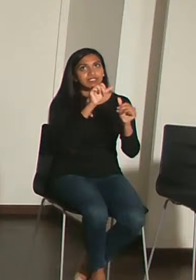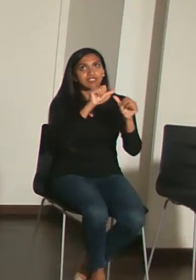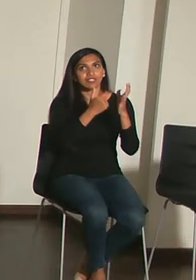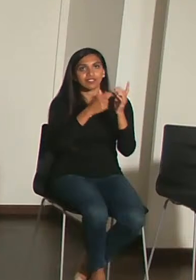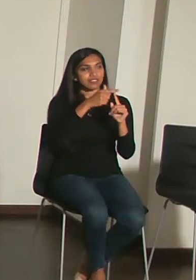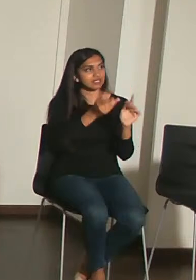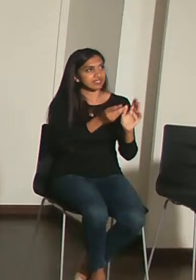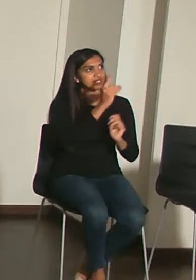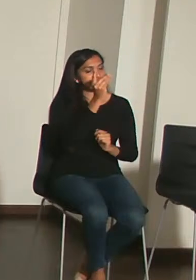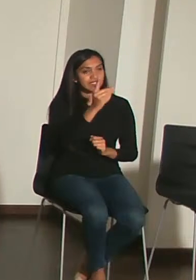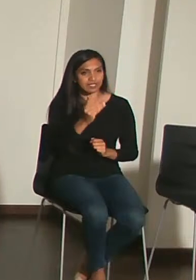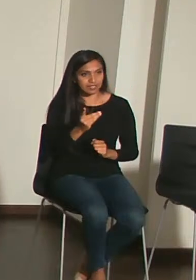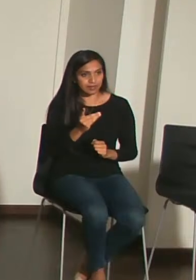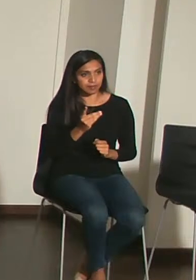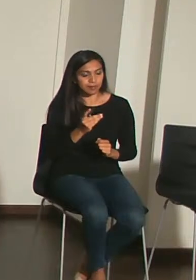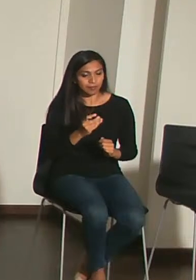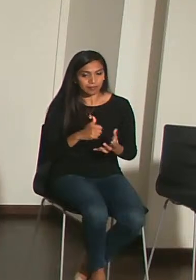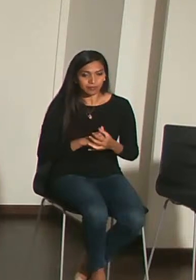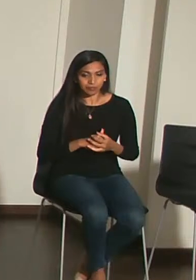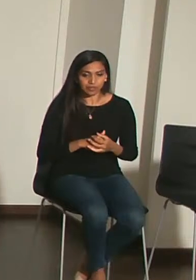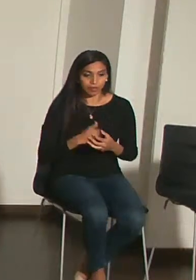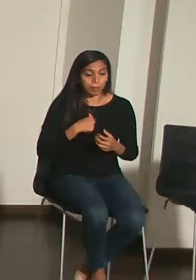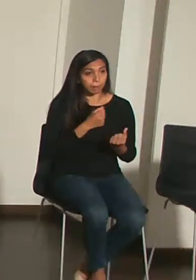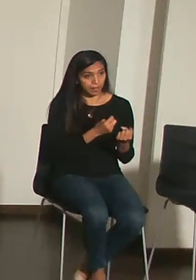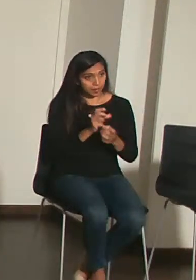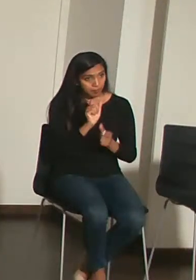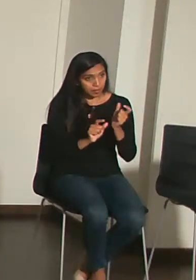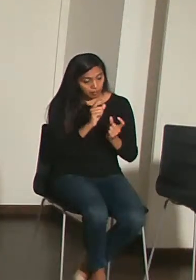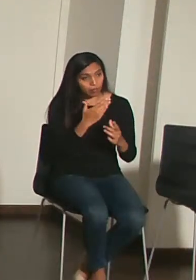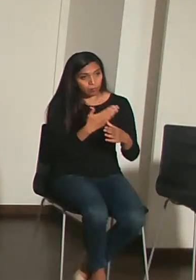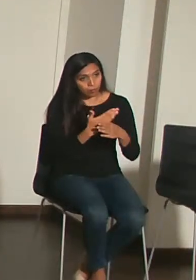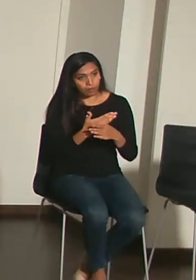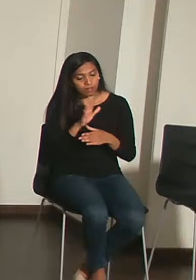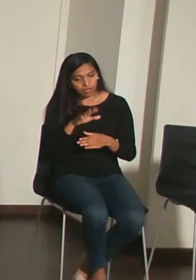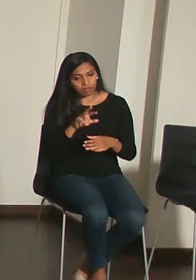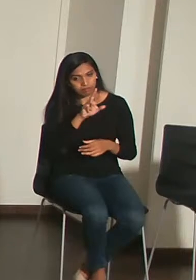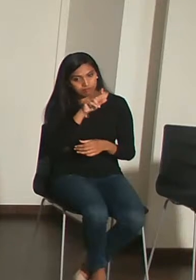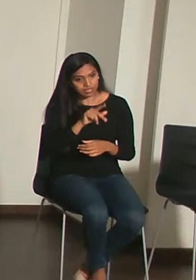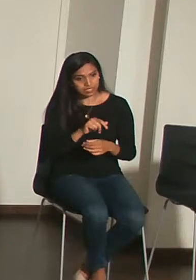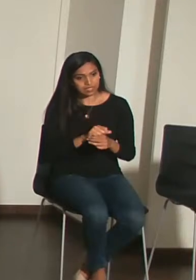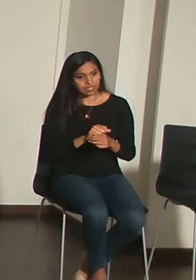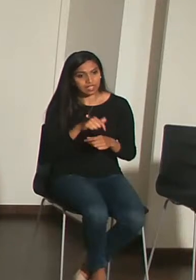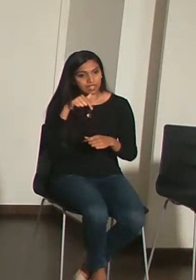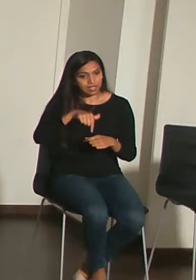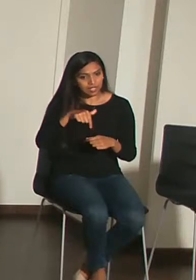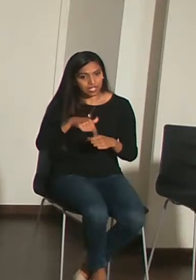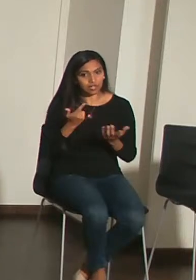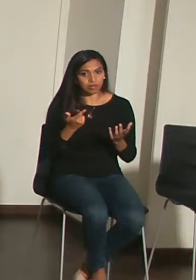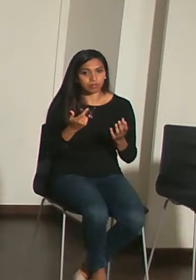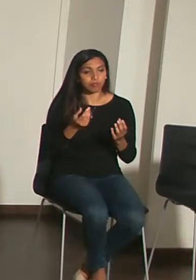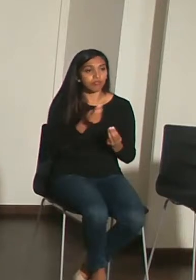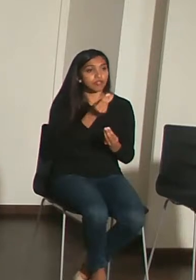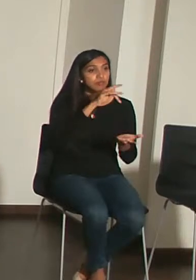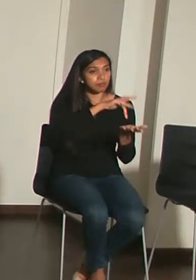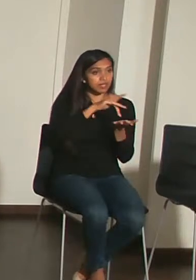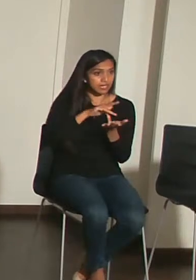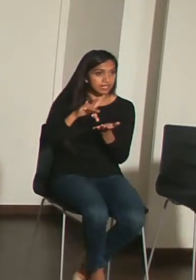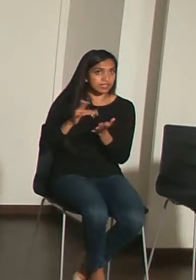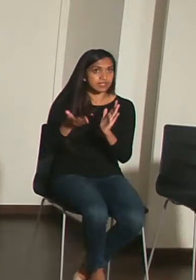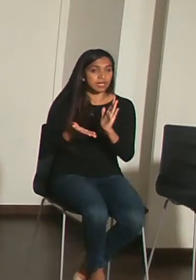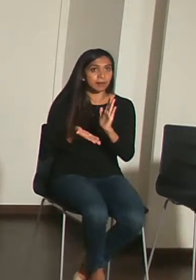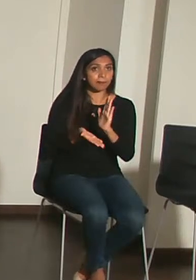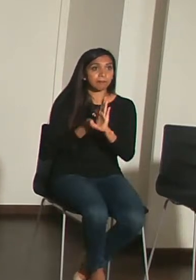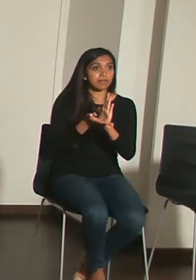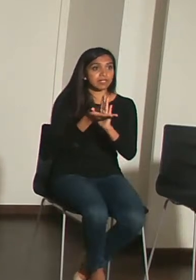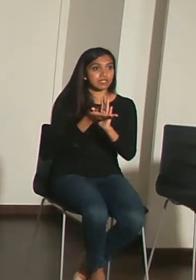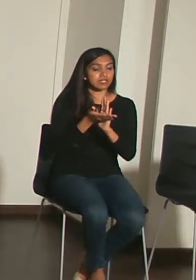lot of work. And I think meaningful work happens when you acknowledge that it's about the unbuilt space more than the built space